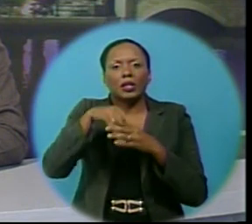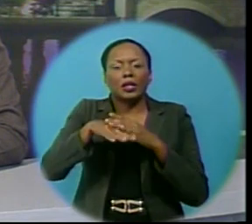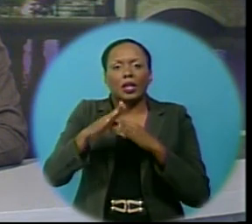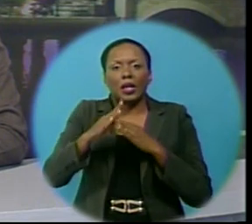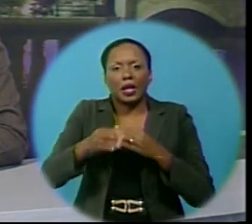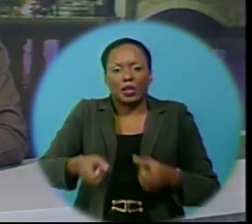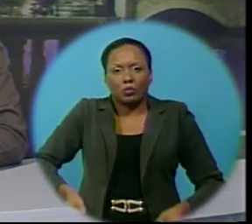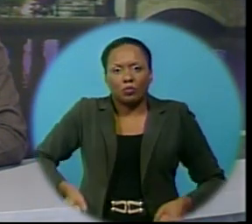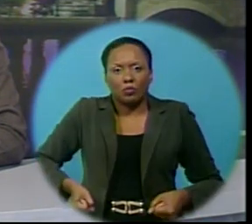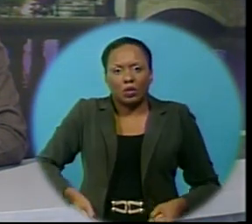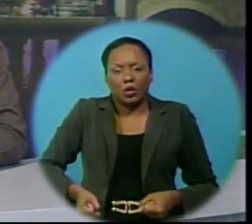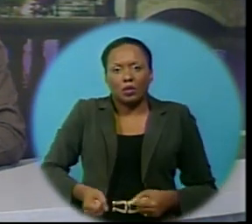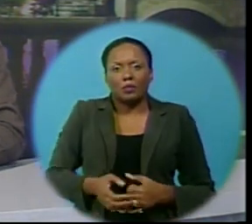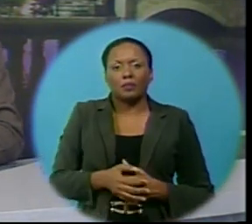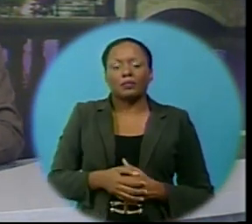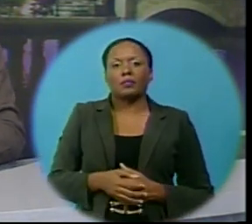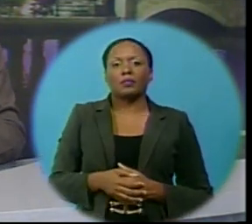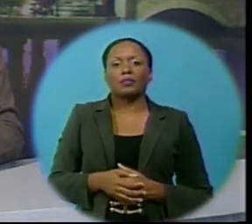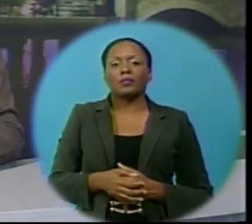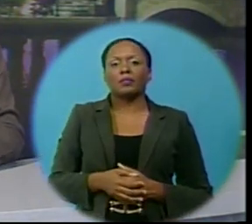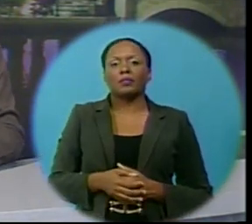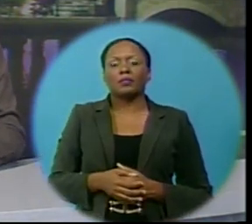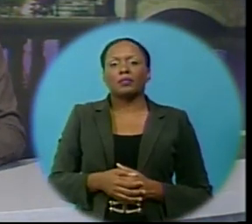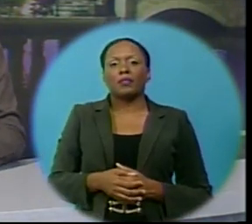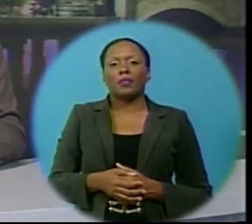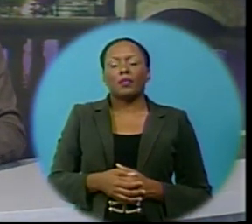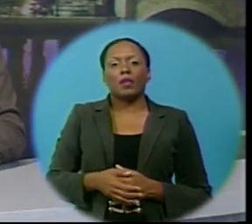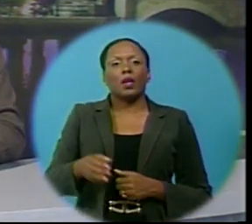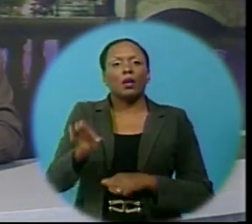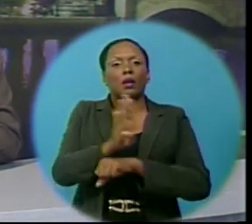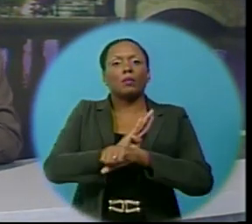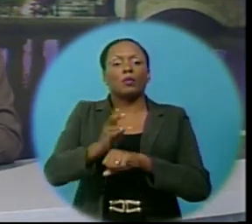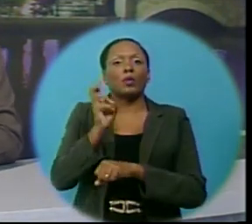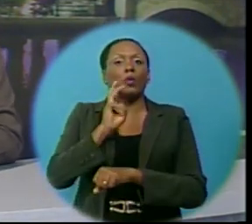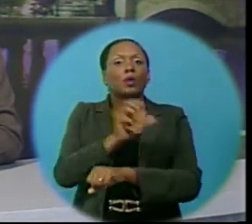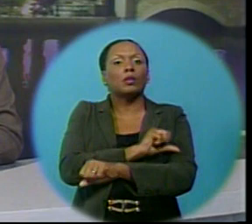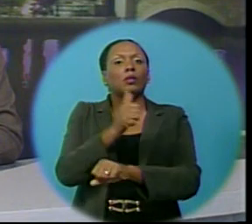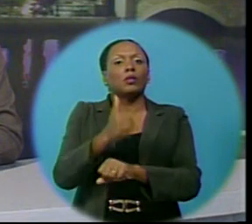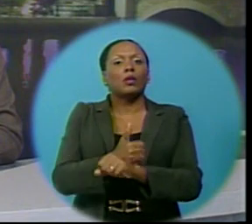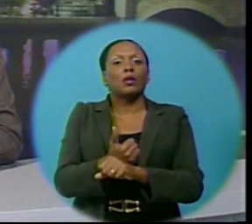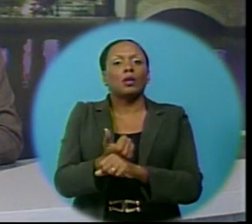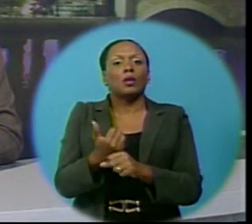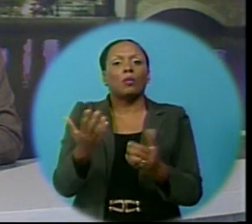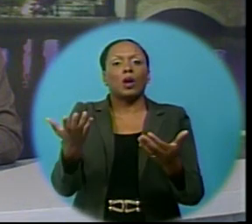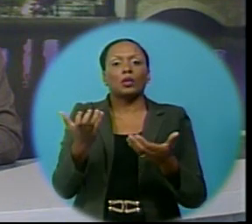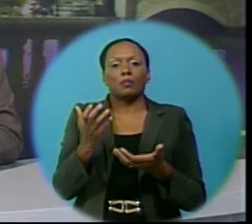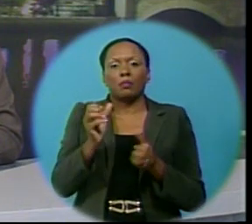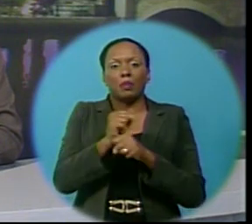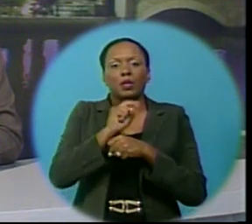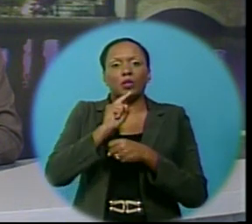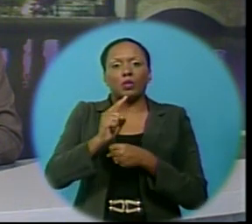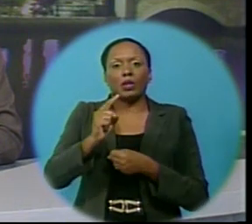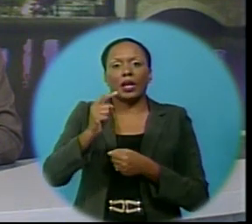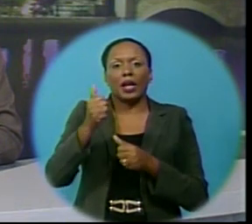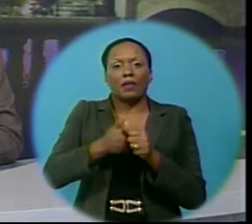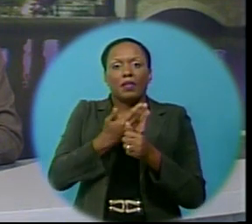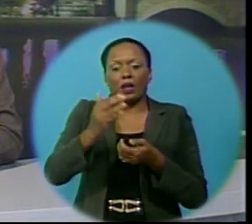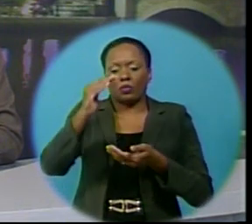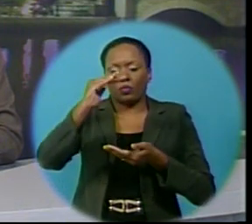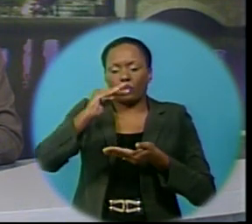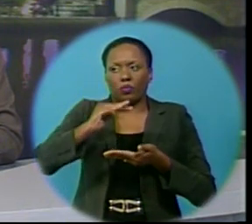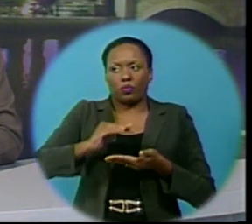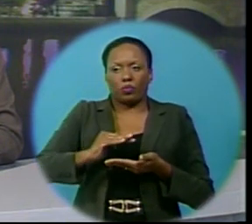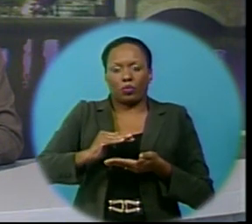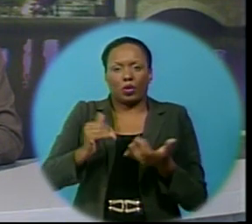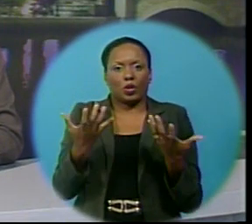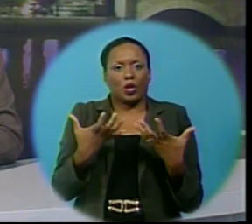suitcase. The Barbados Water Authority is moving to minimize any impact on the environment from the new pipe